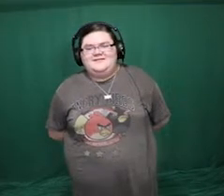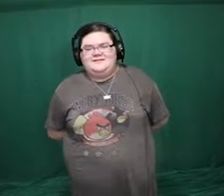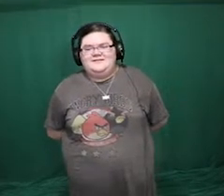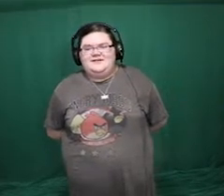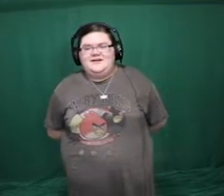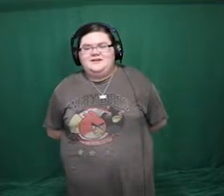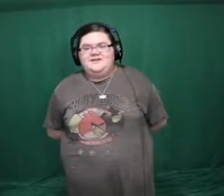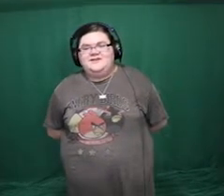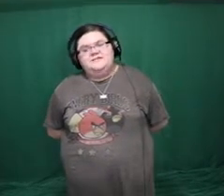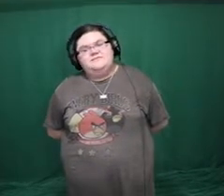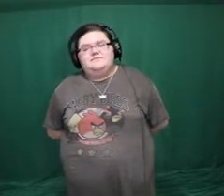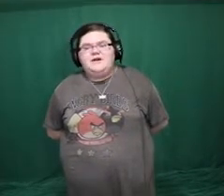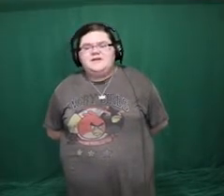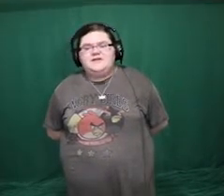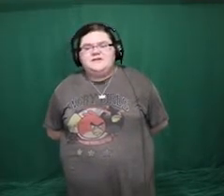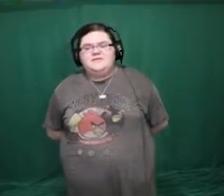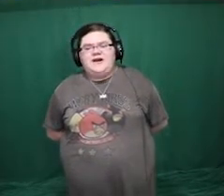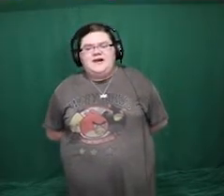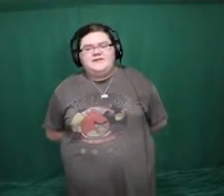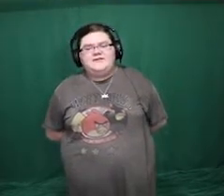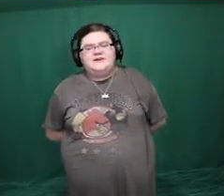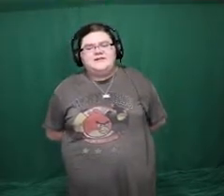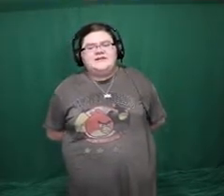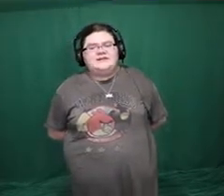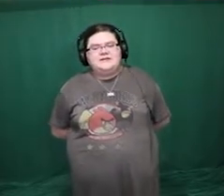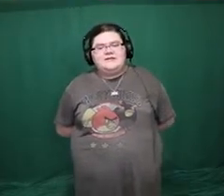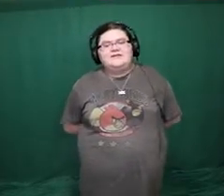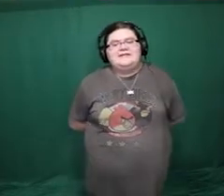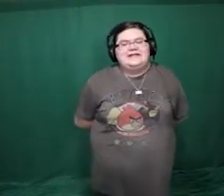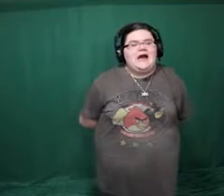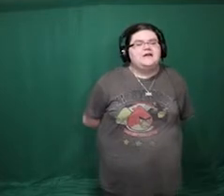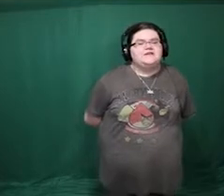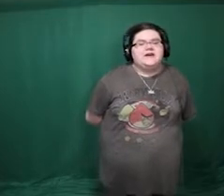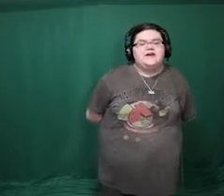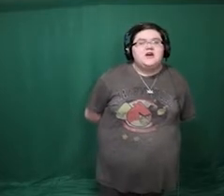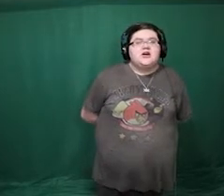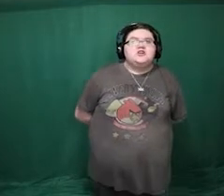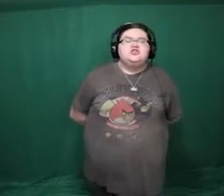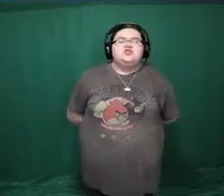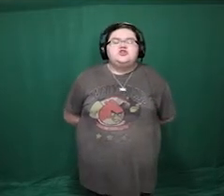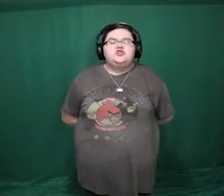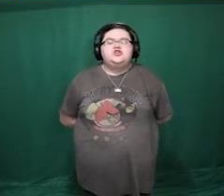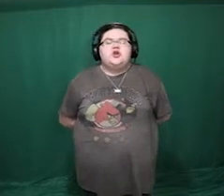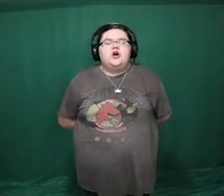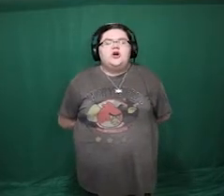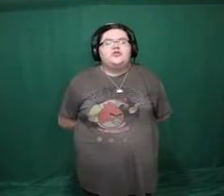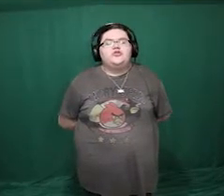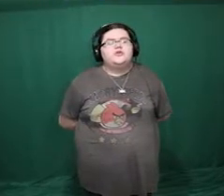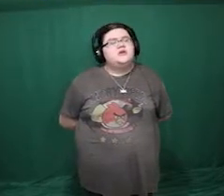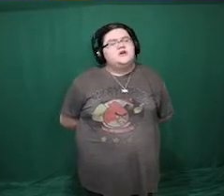in? Yeah. Basically, we're kind of, because, like, literally the last, like,